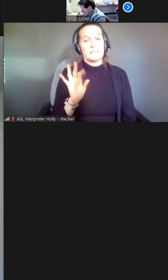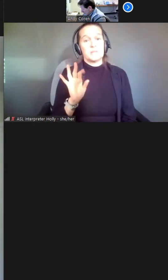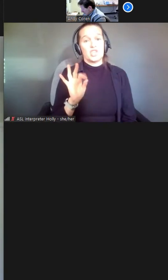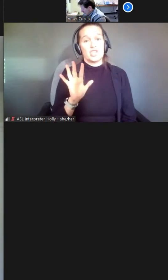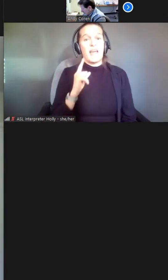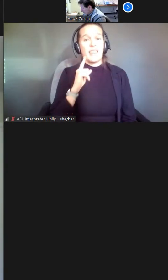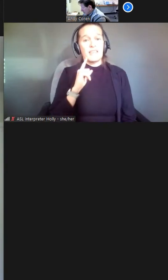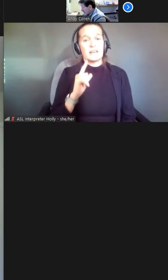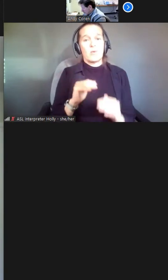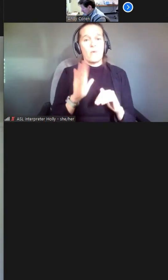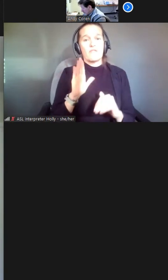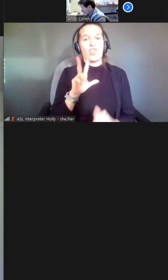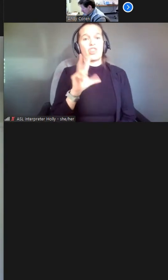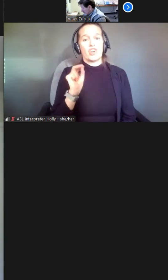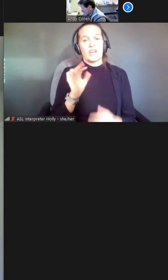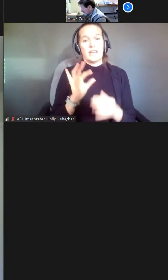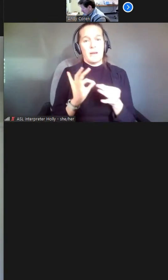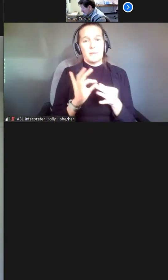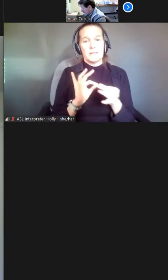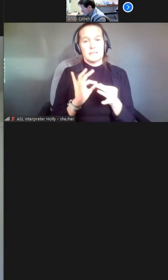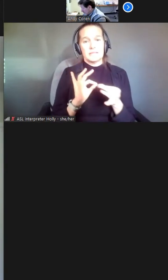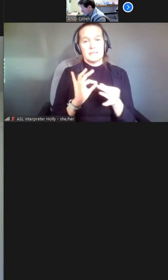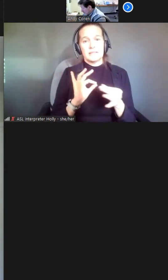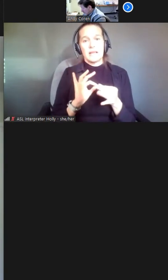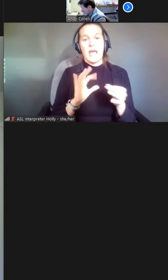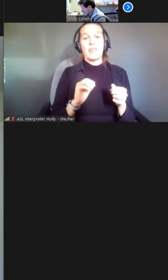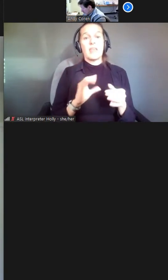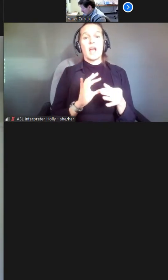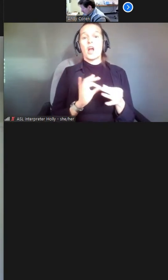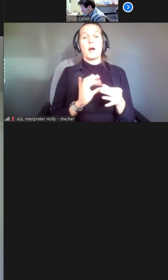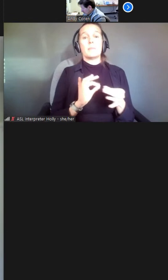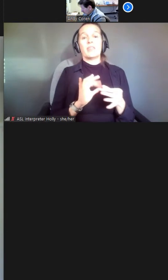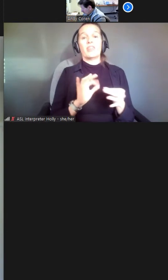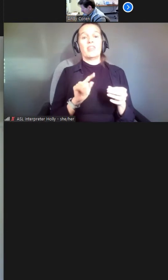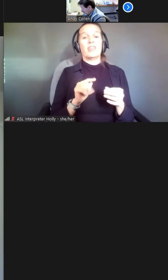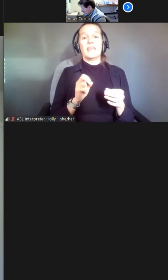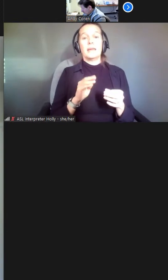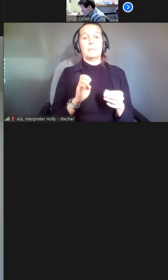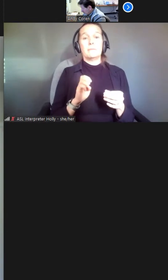30 comments, and a common theme has been